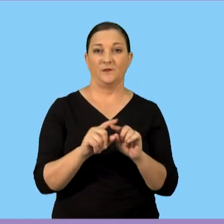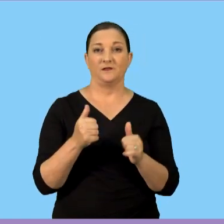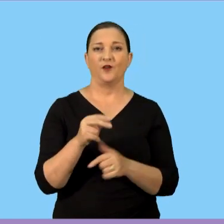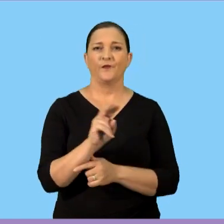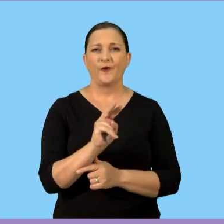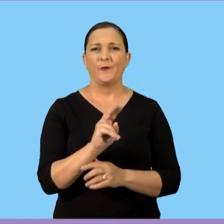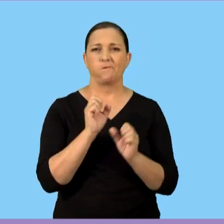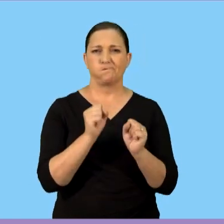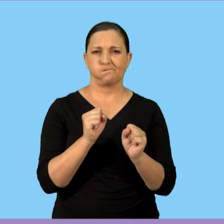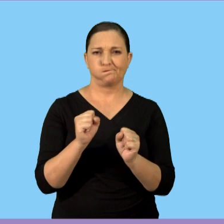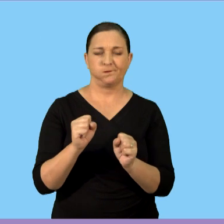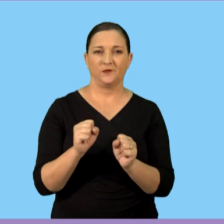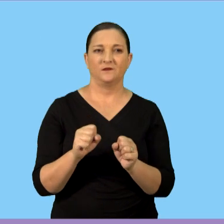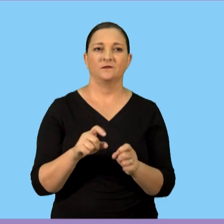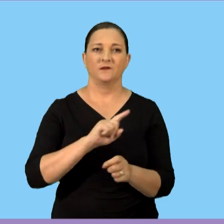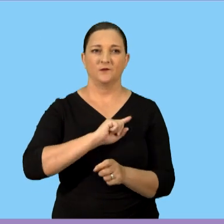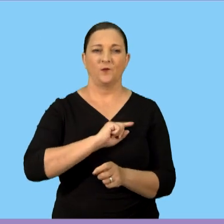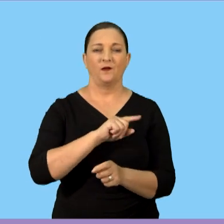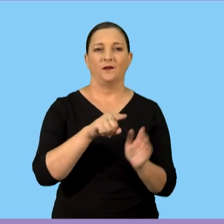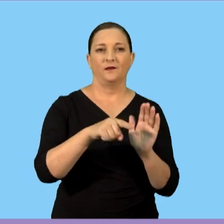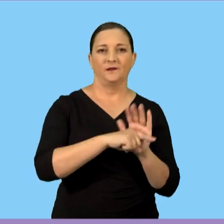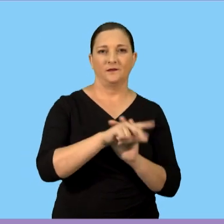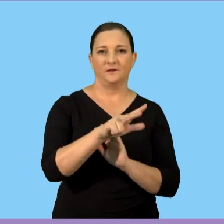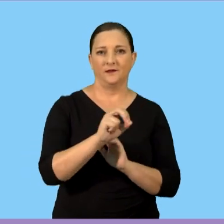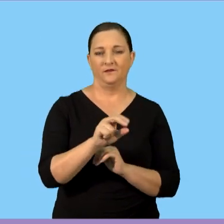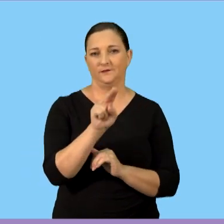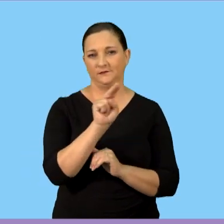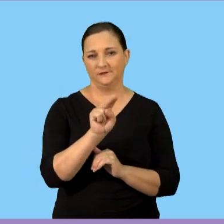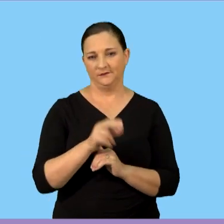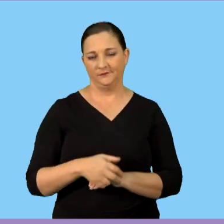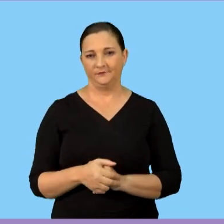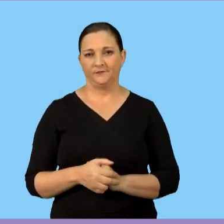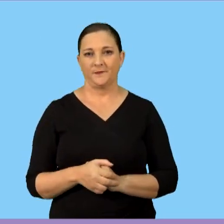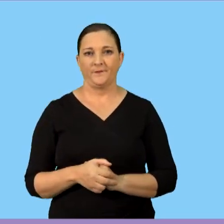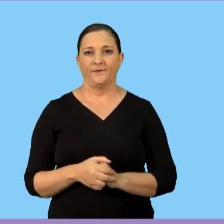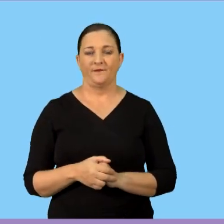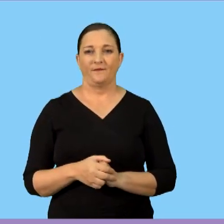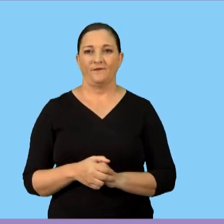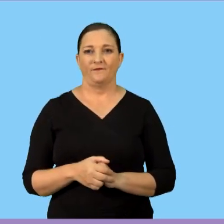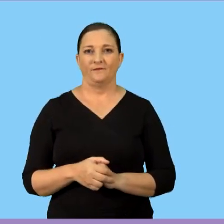variable stays the way it is, so our answer there is going to be -80z.